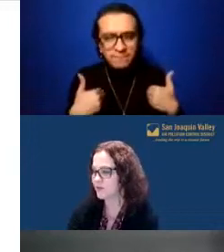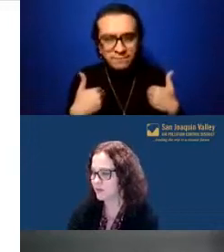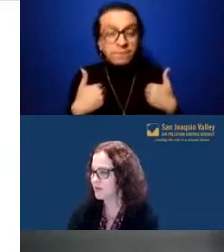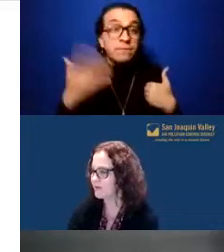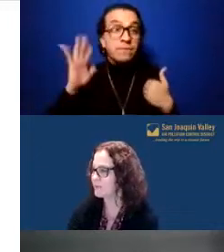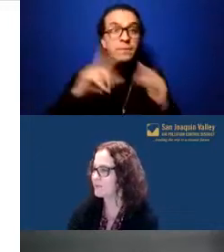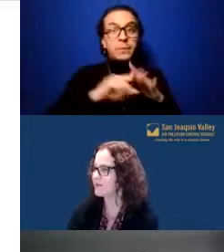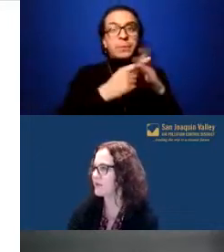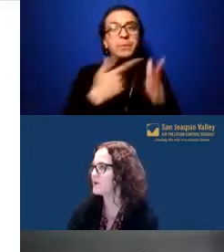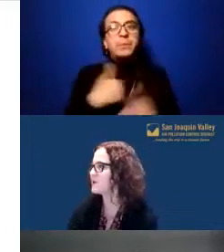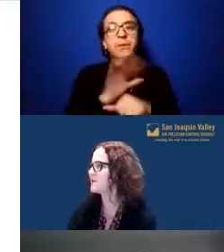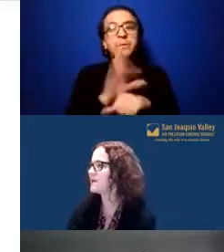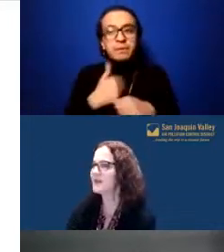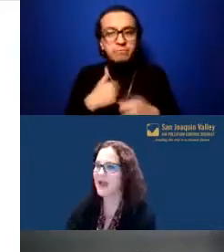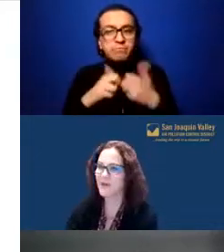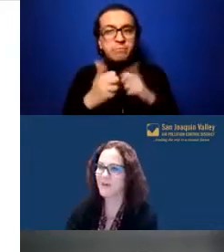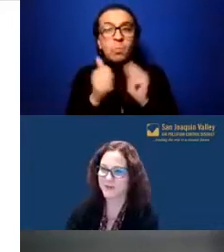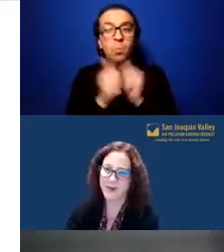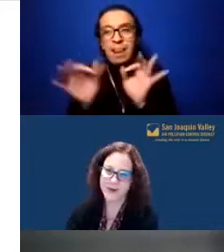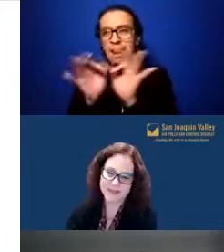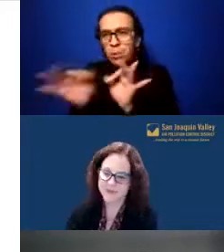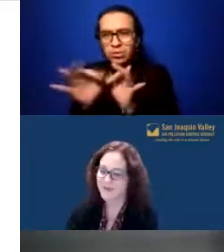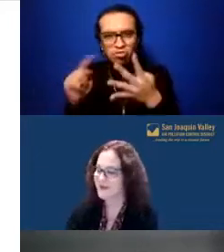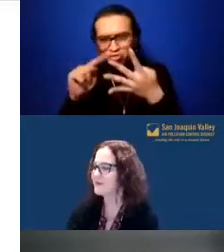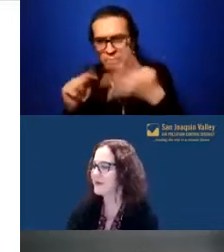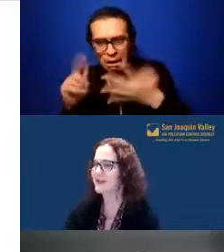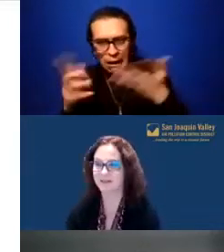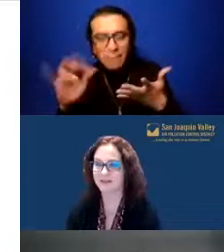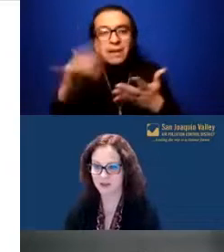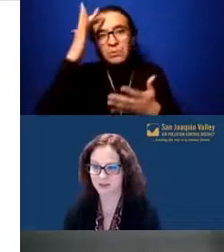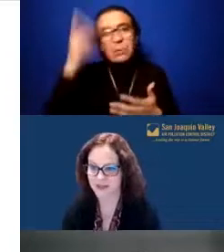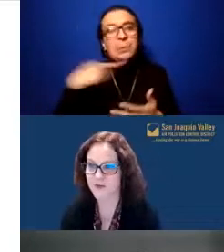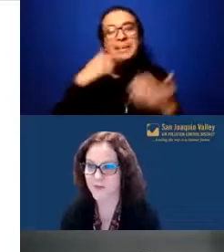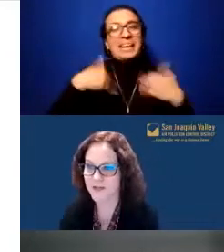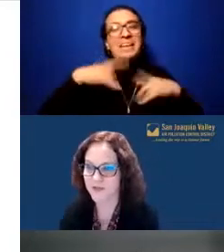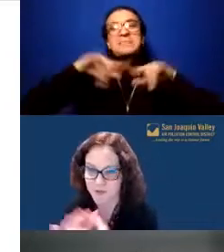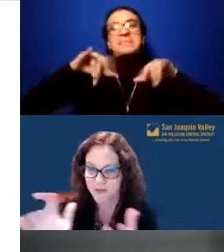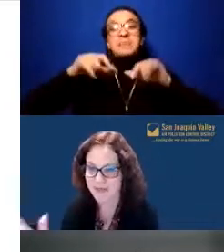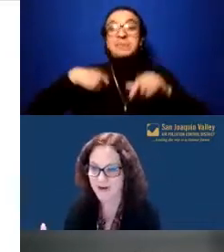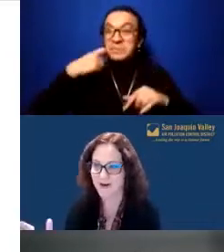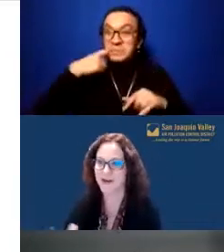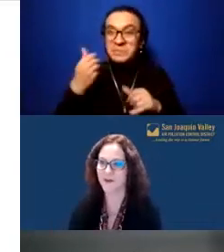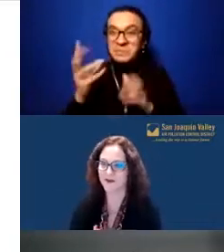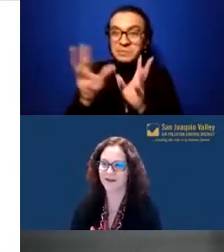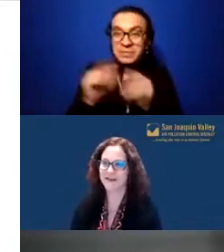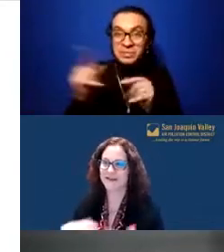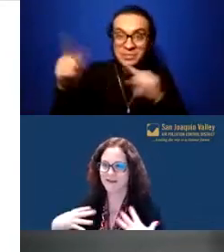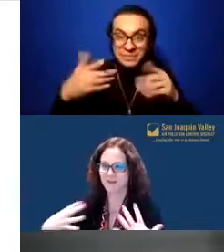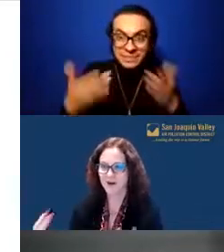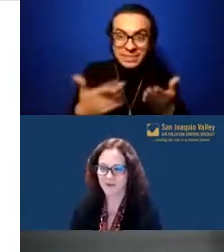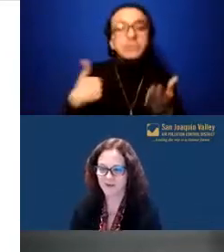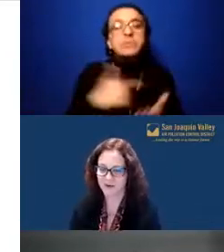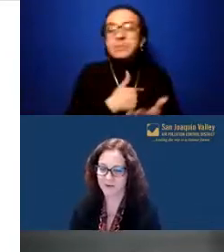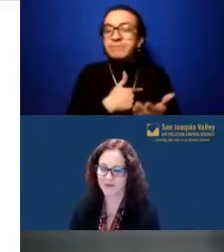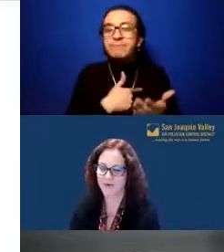to have trouble getting between the languages, which is why we didn't do simultaneous. Now, in the last few meetings, you've all been here and we are